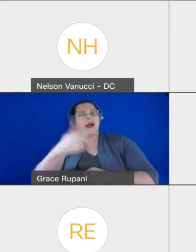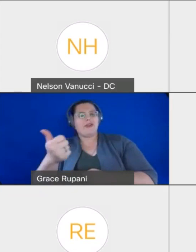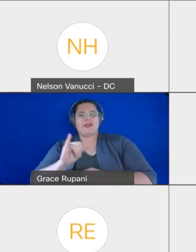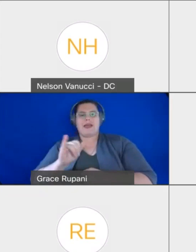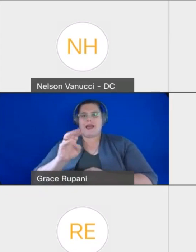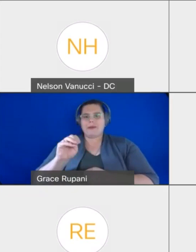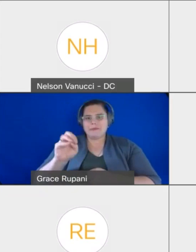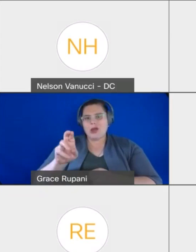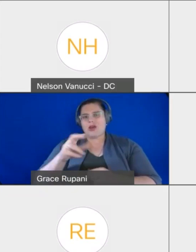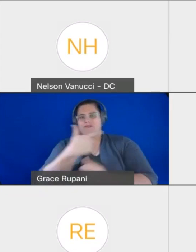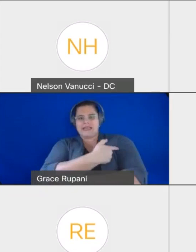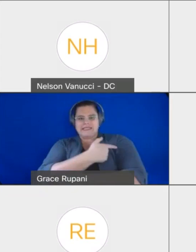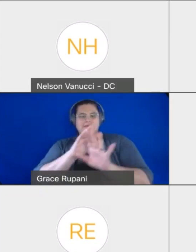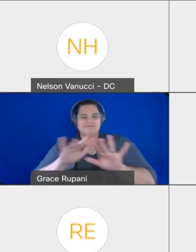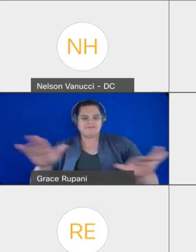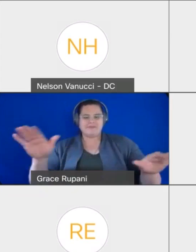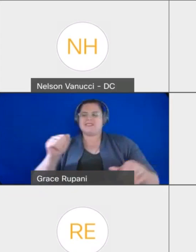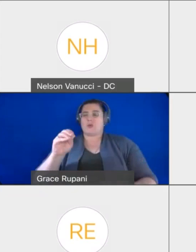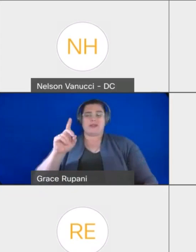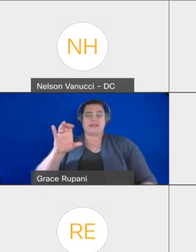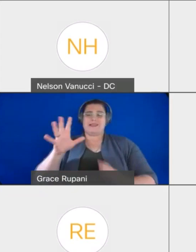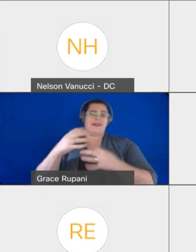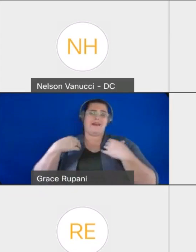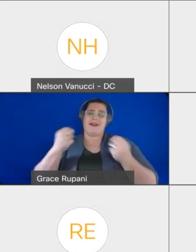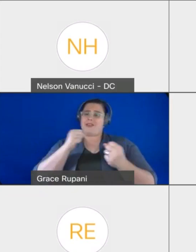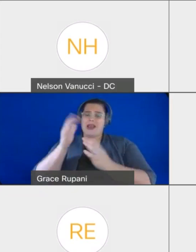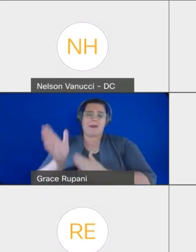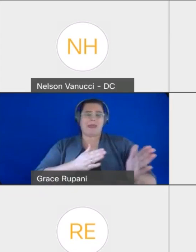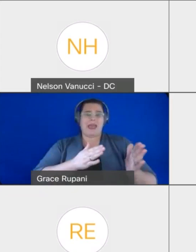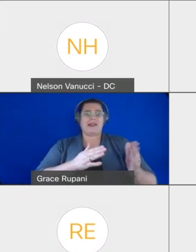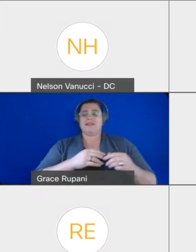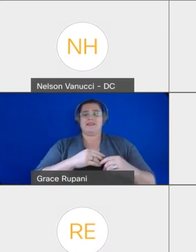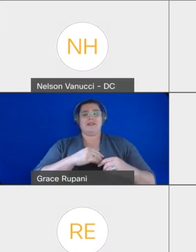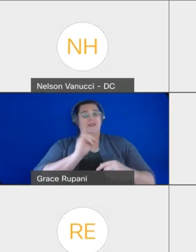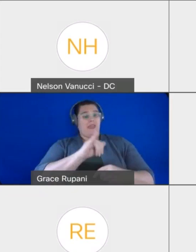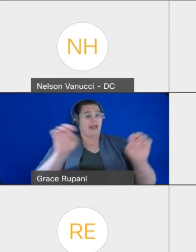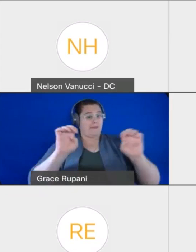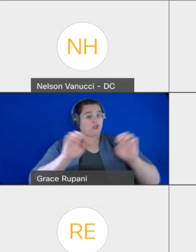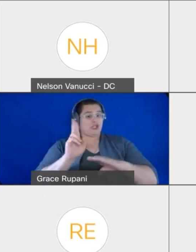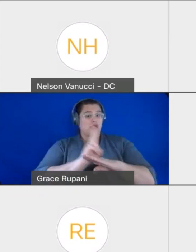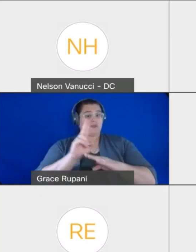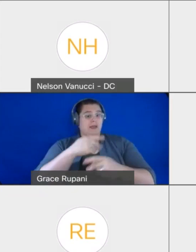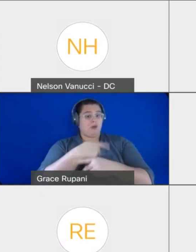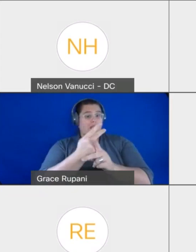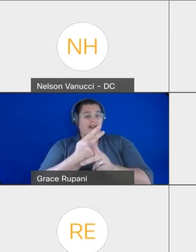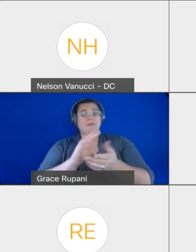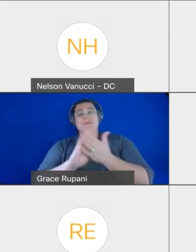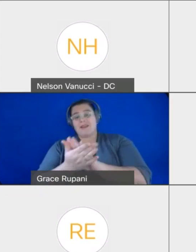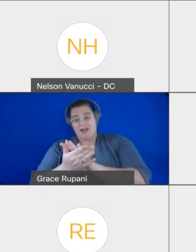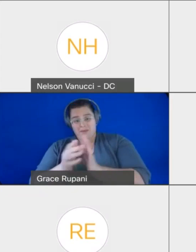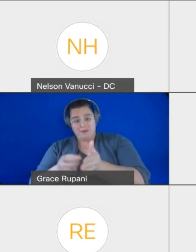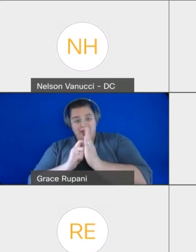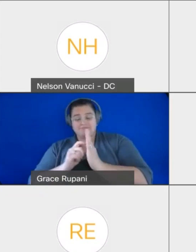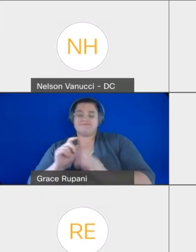Health has no intention of making an emergency use product mandated. Thank you.